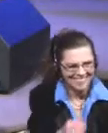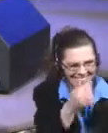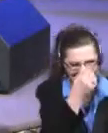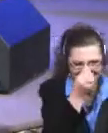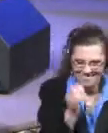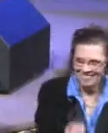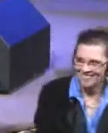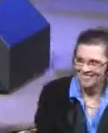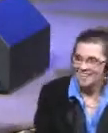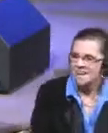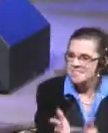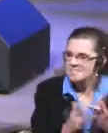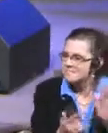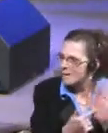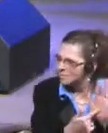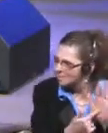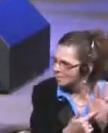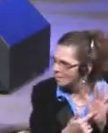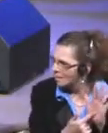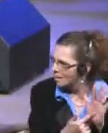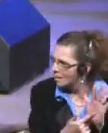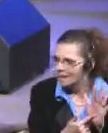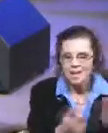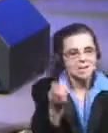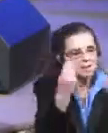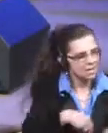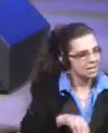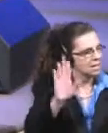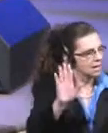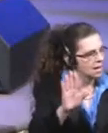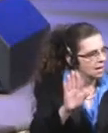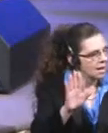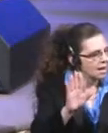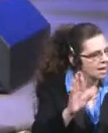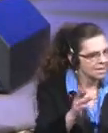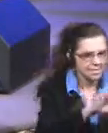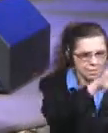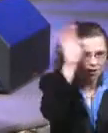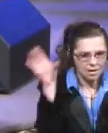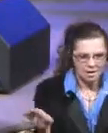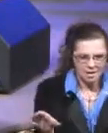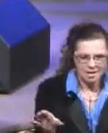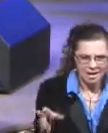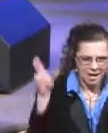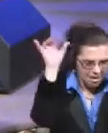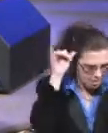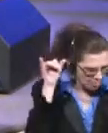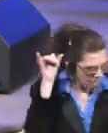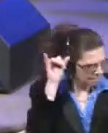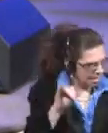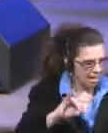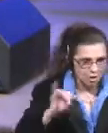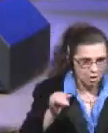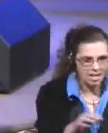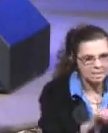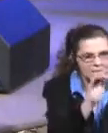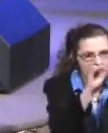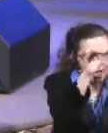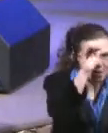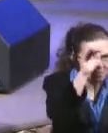I want to let you know the Bible says he's Abel's sacrifice. He's Noah's rainbow. He's Abraham's ram, Isaac's wells, and Jacob's ladders.